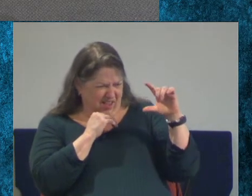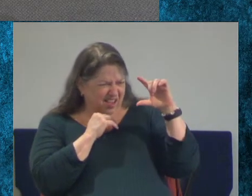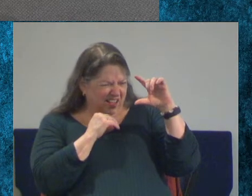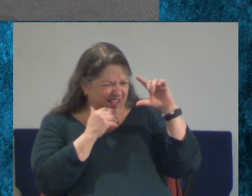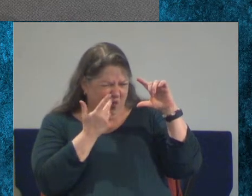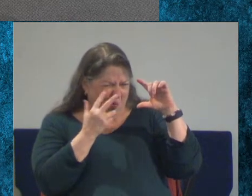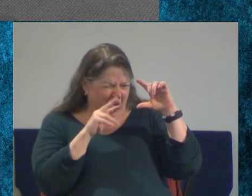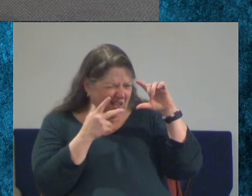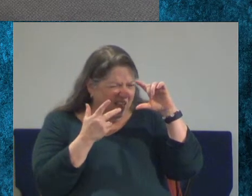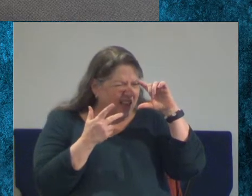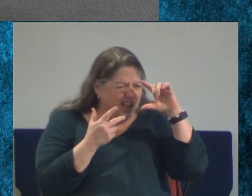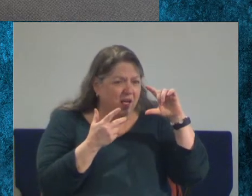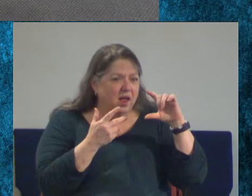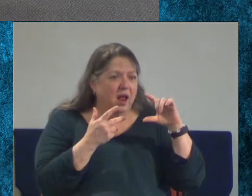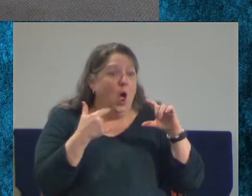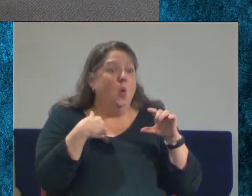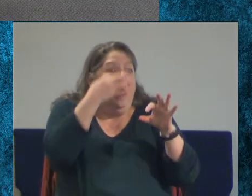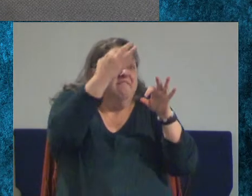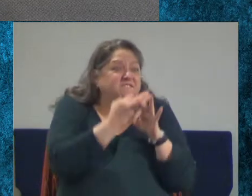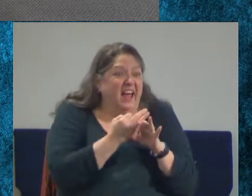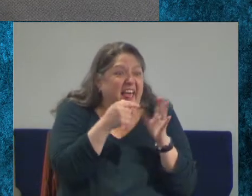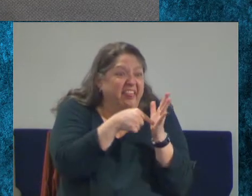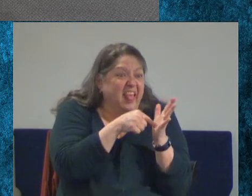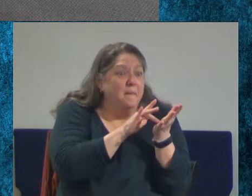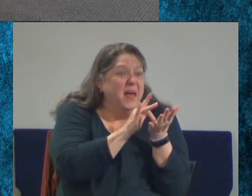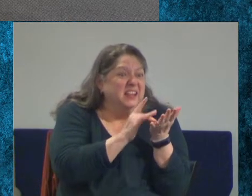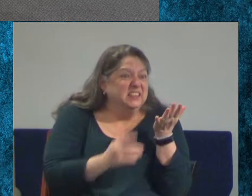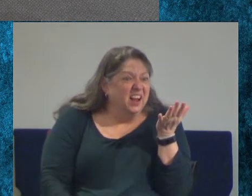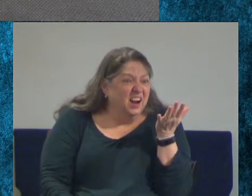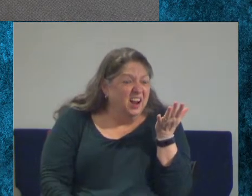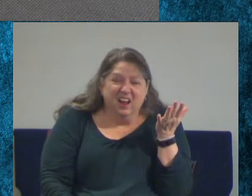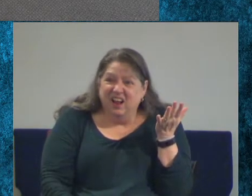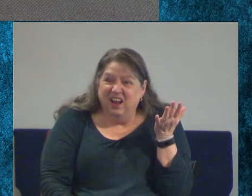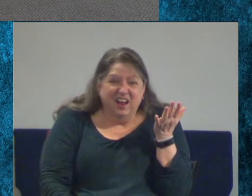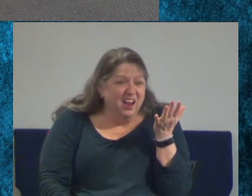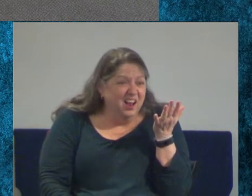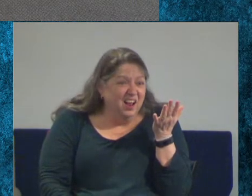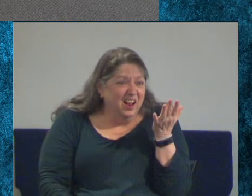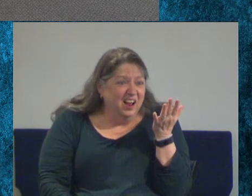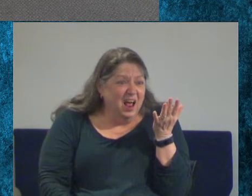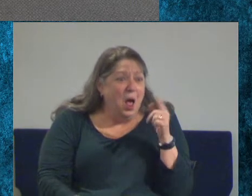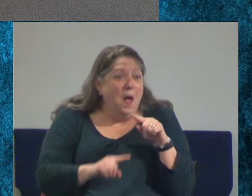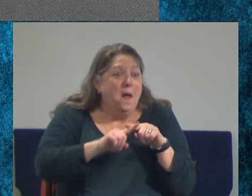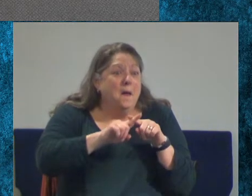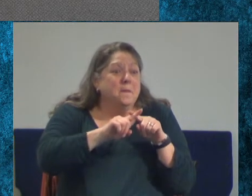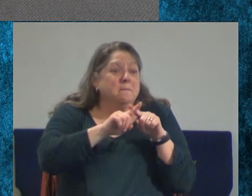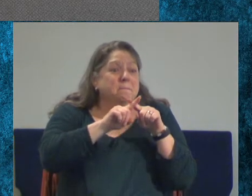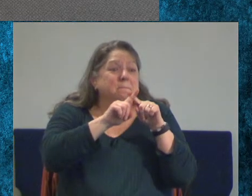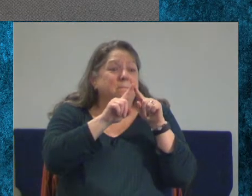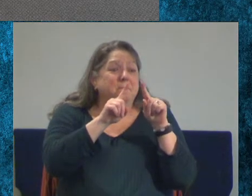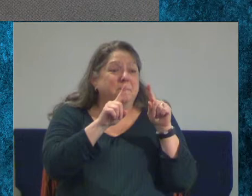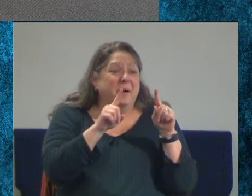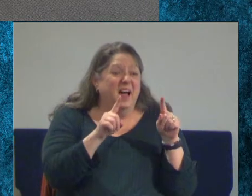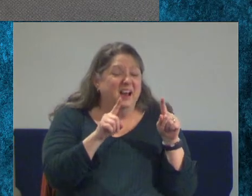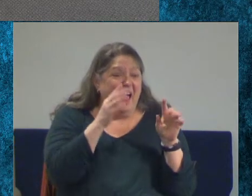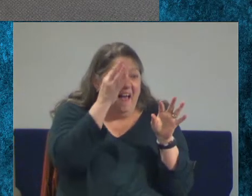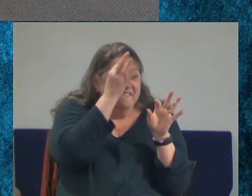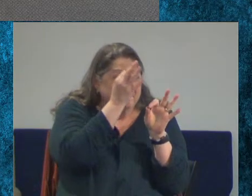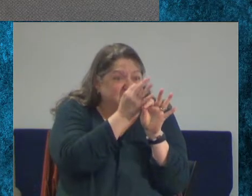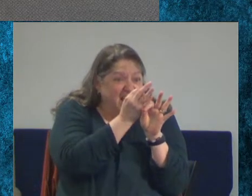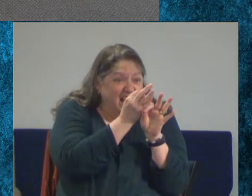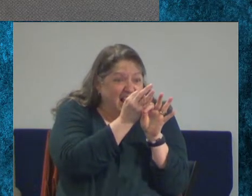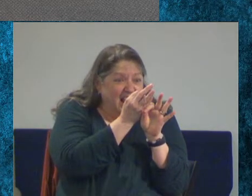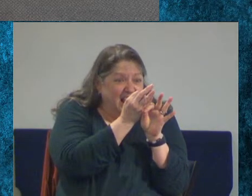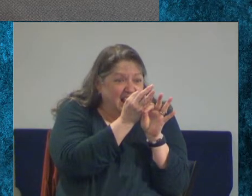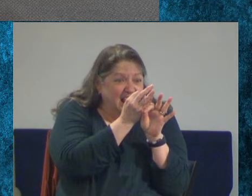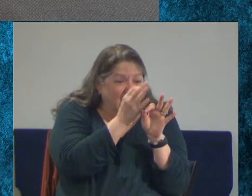And so we put our faith in these little things, and there's nothing wrong with that. The problem is when we put our faith in this, in other words,